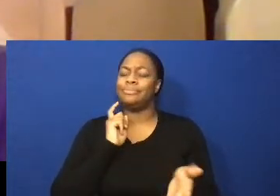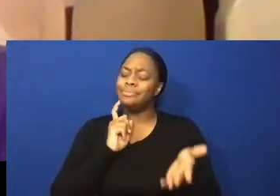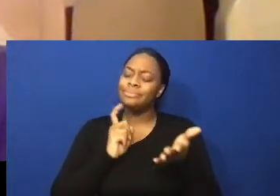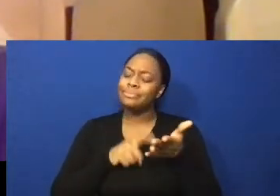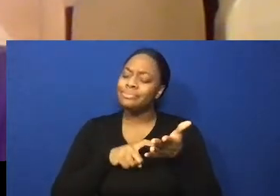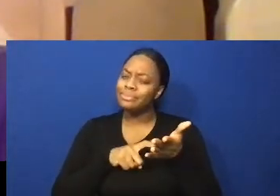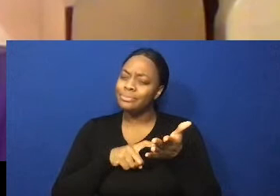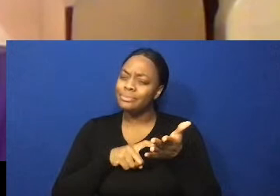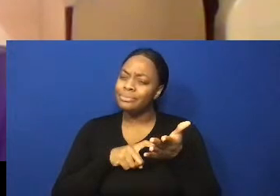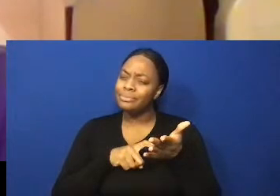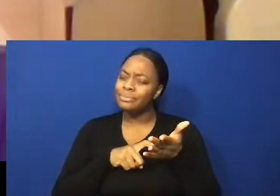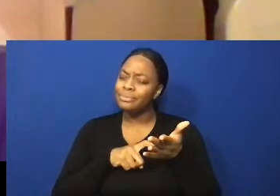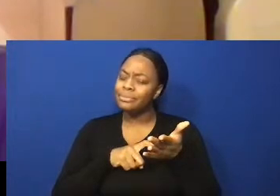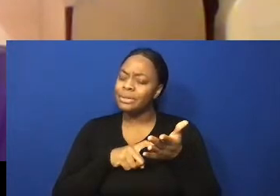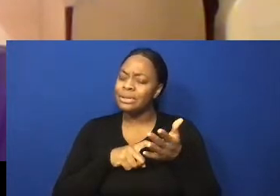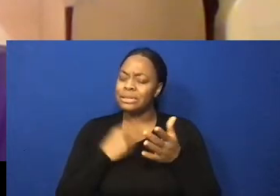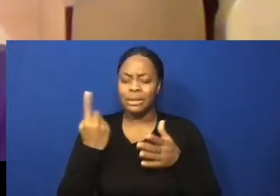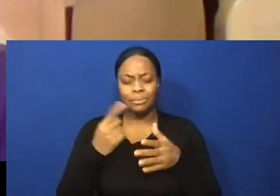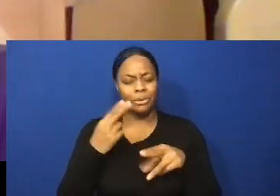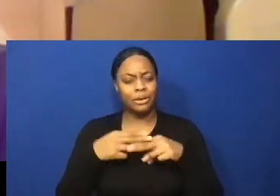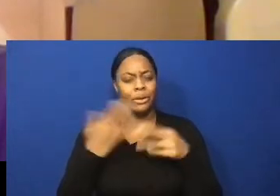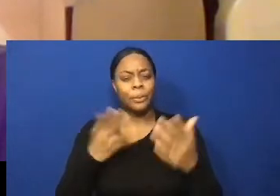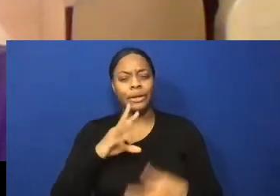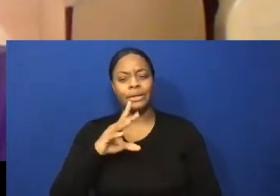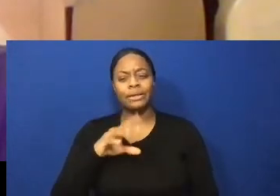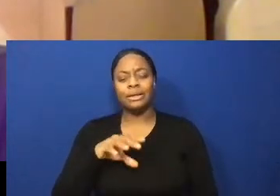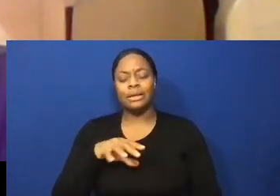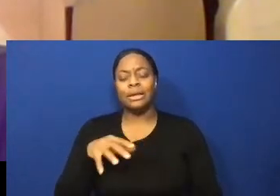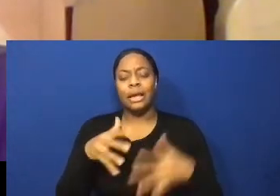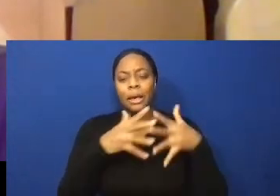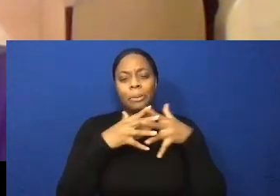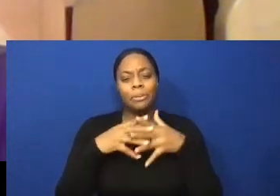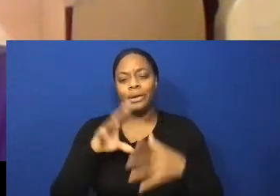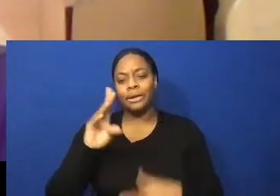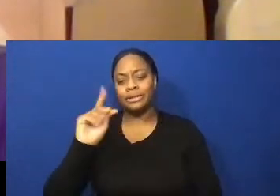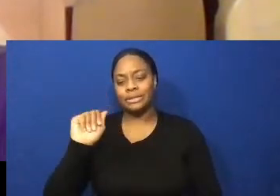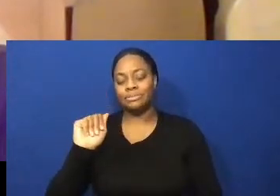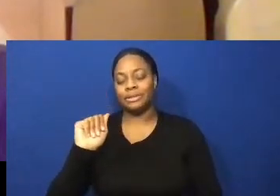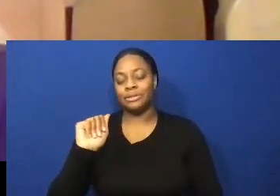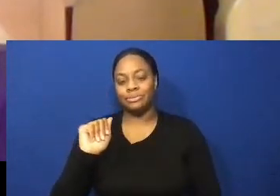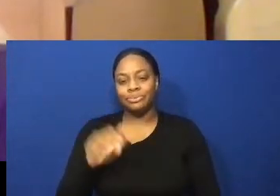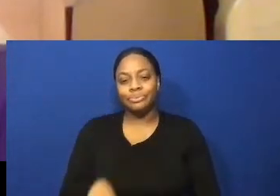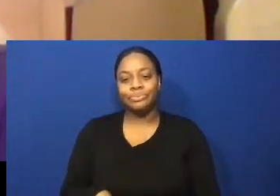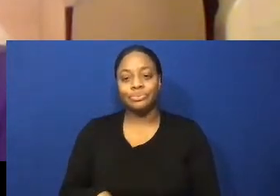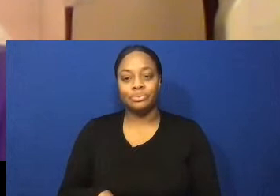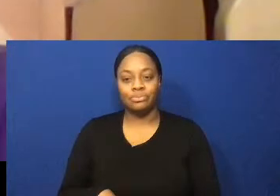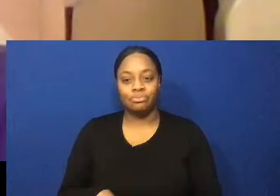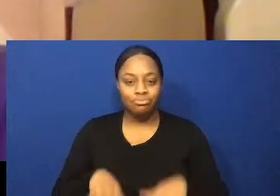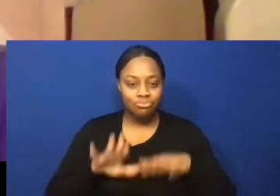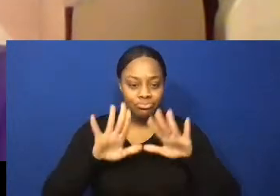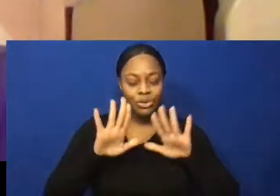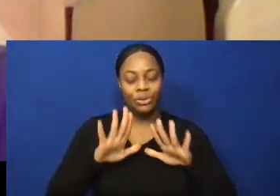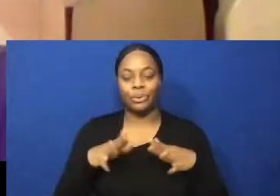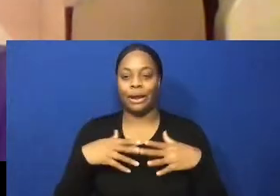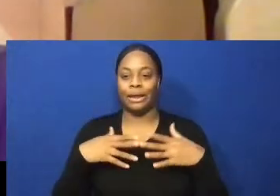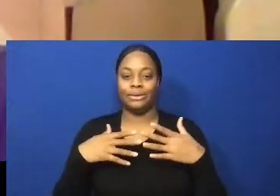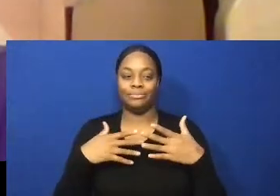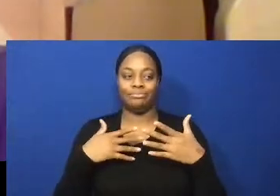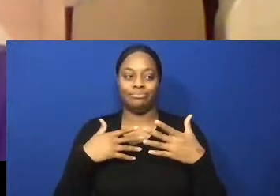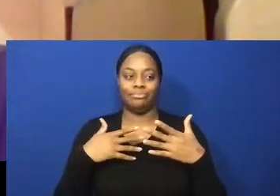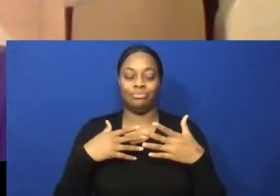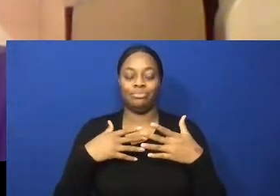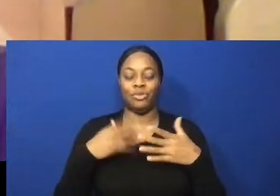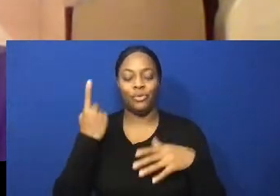the Americans with Disabilities Act, which requires a great deal of interpretation, both for visually